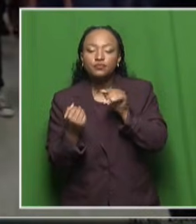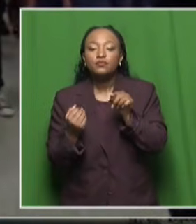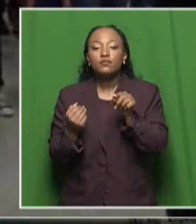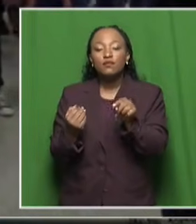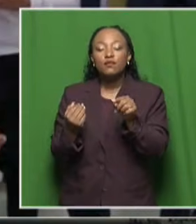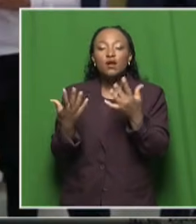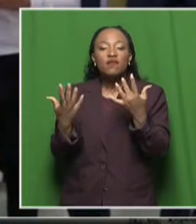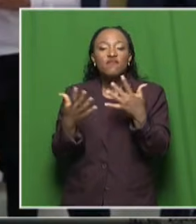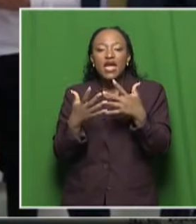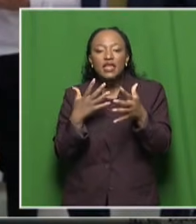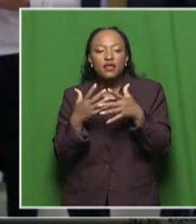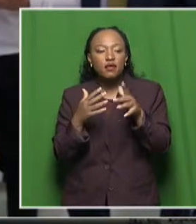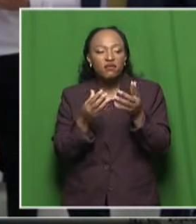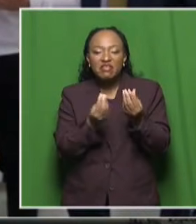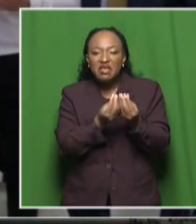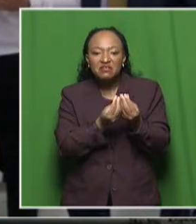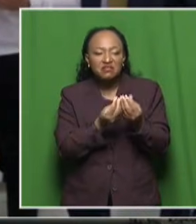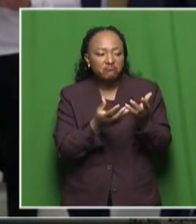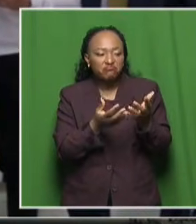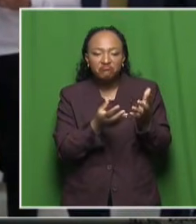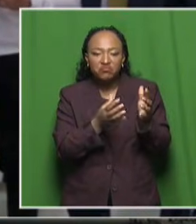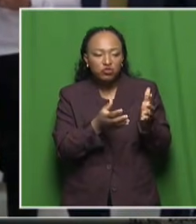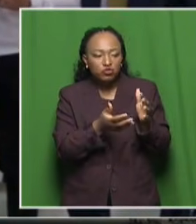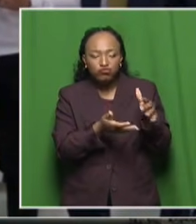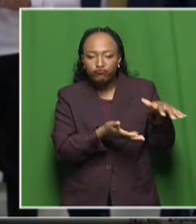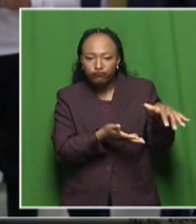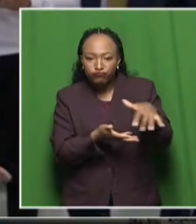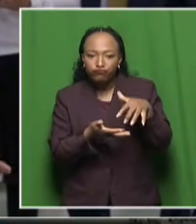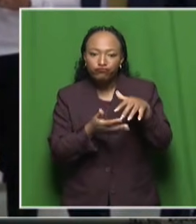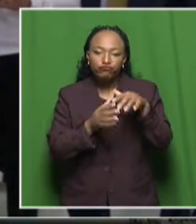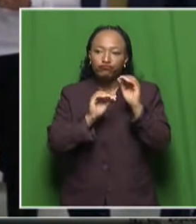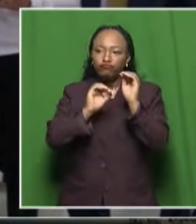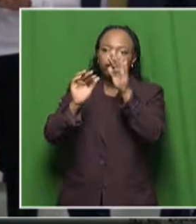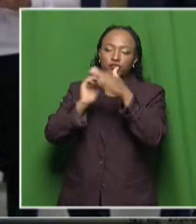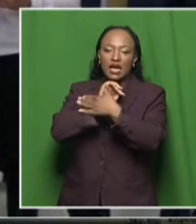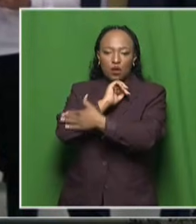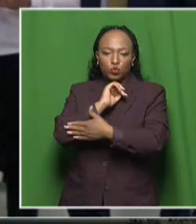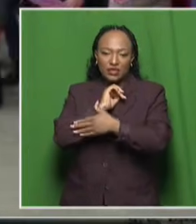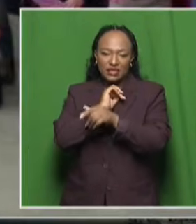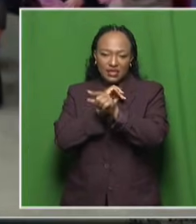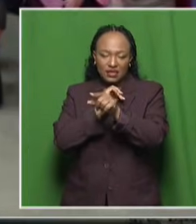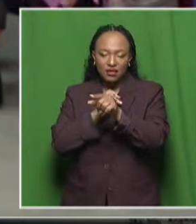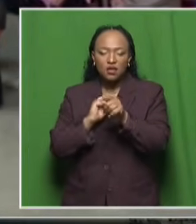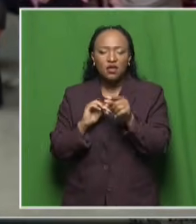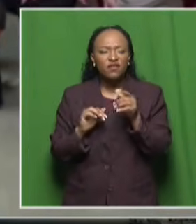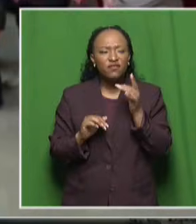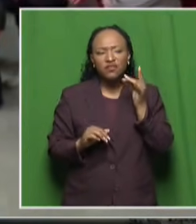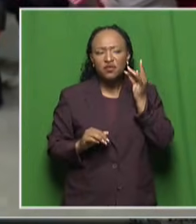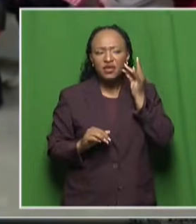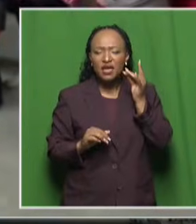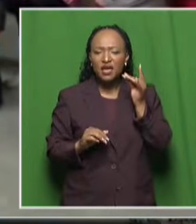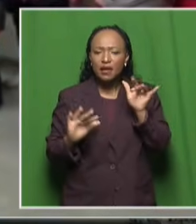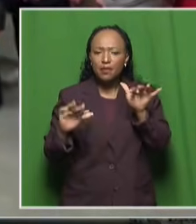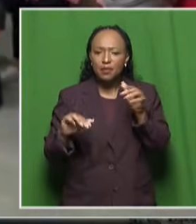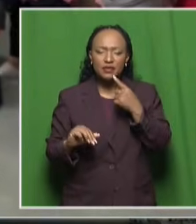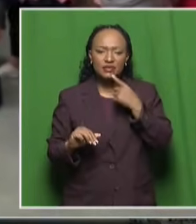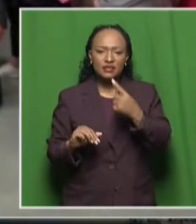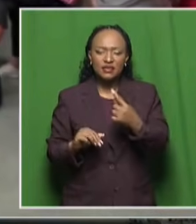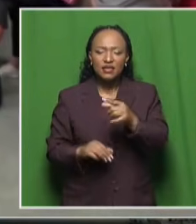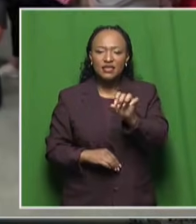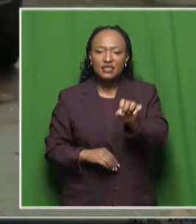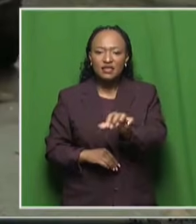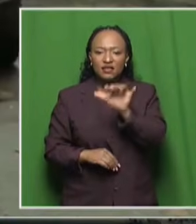behind. So those are contained in the convention. But if you hear people saying that, well, South Africa is a